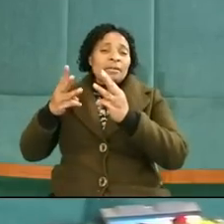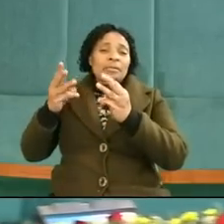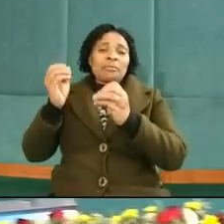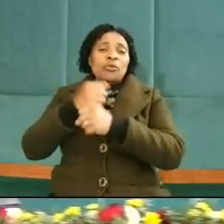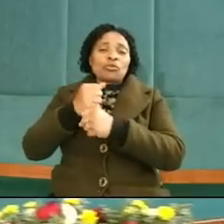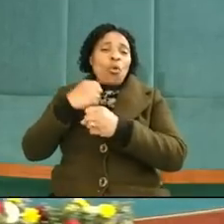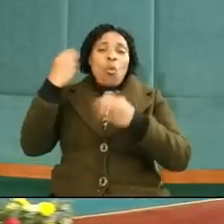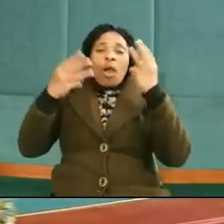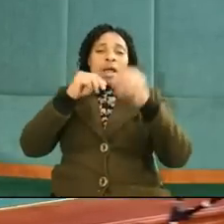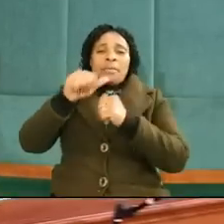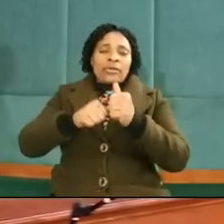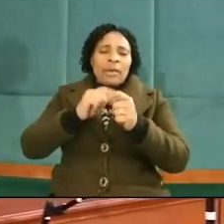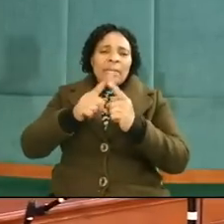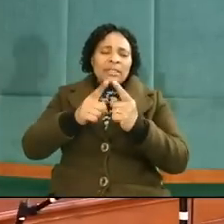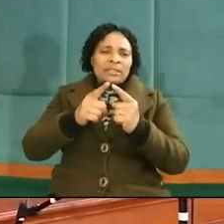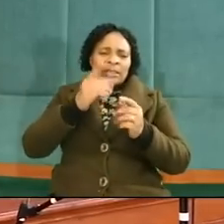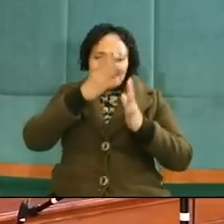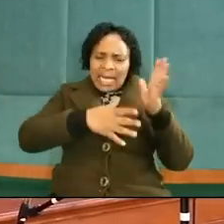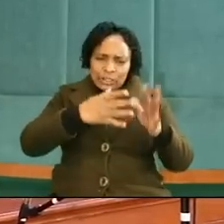which sign to be concerned about?